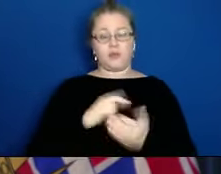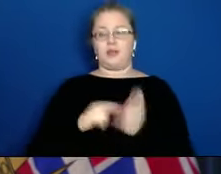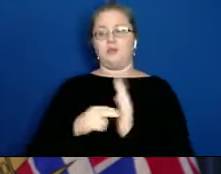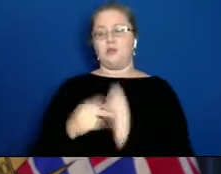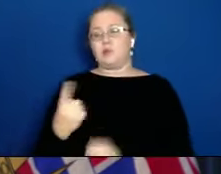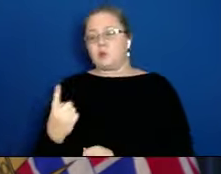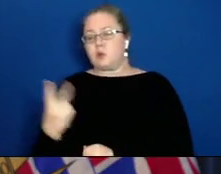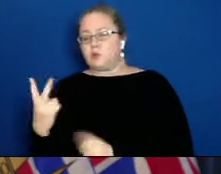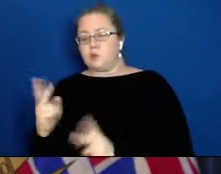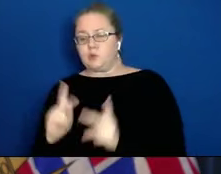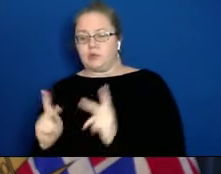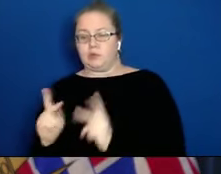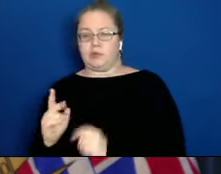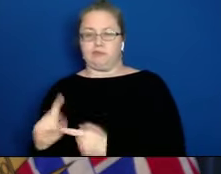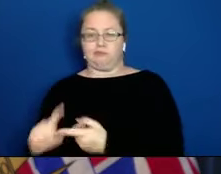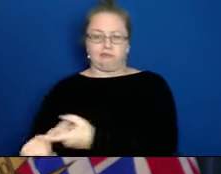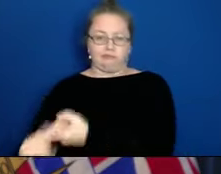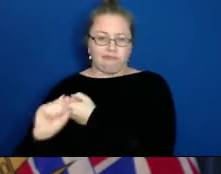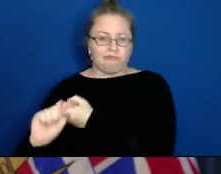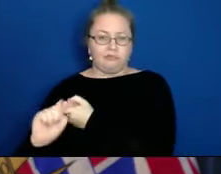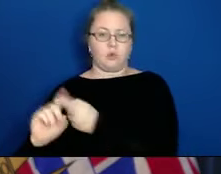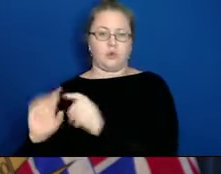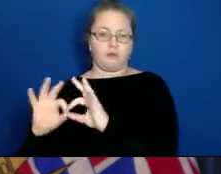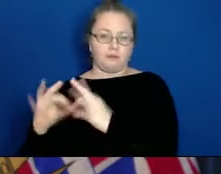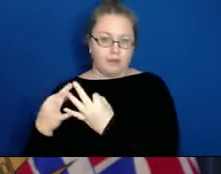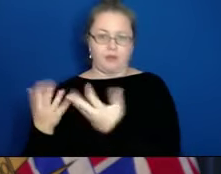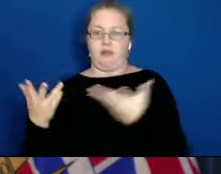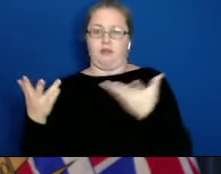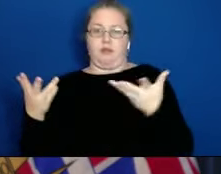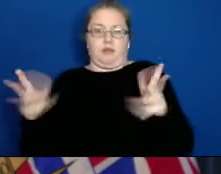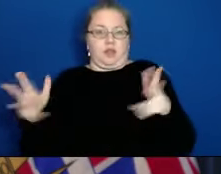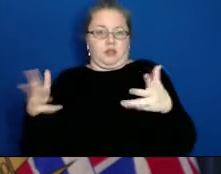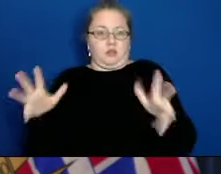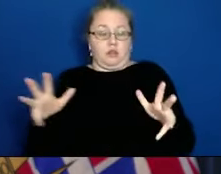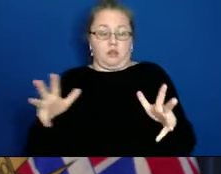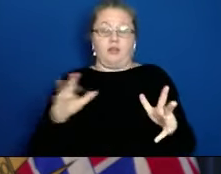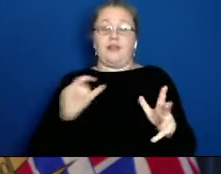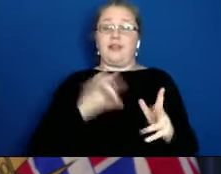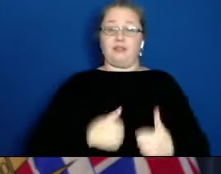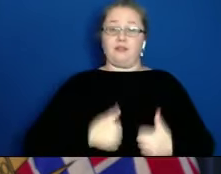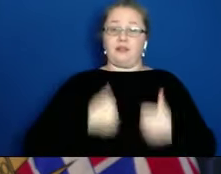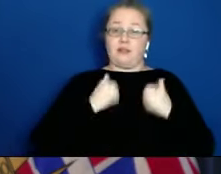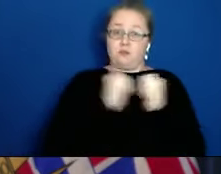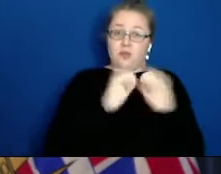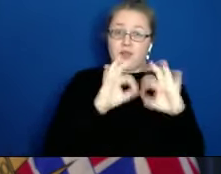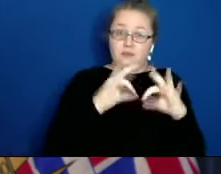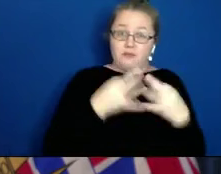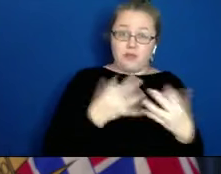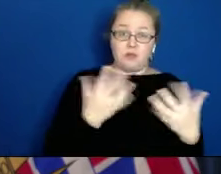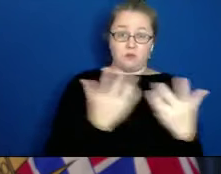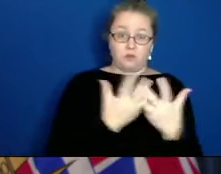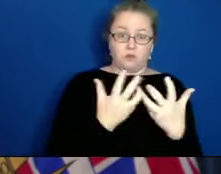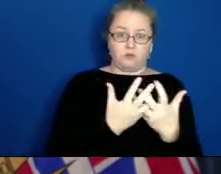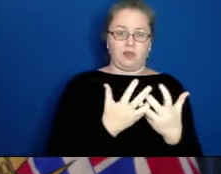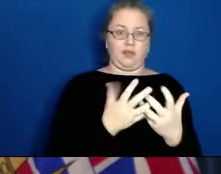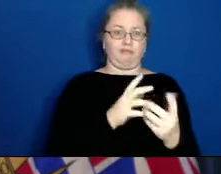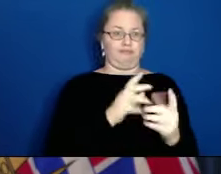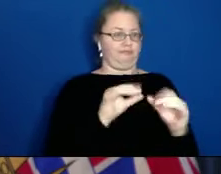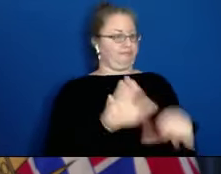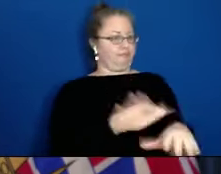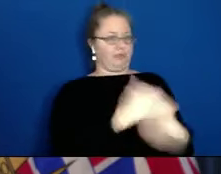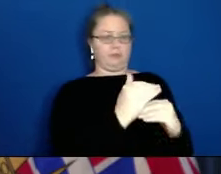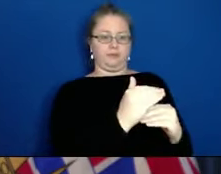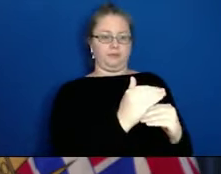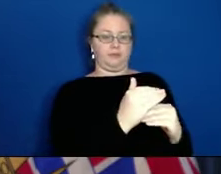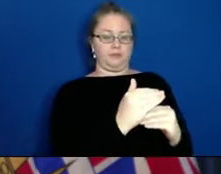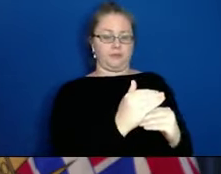1 or 2 people that you have a close relationship with. All indoor and outdoor events, as defined in my gathering and